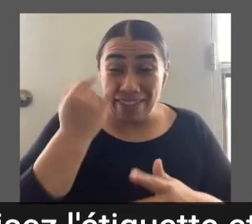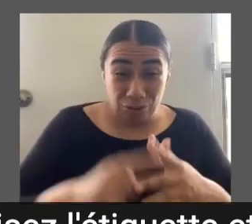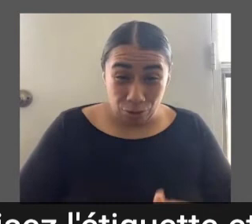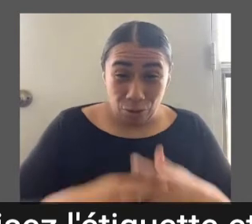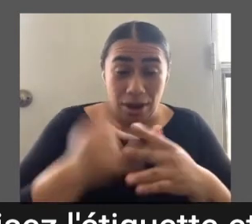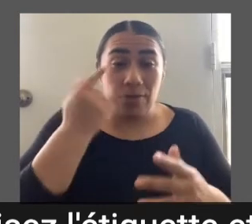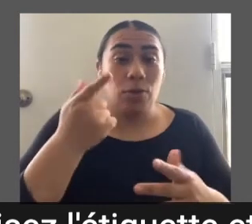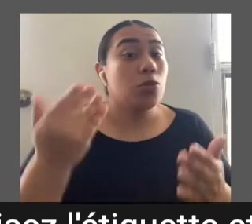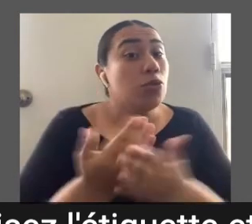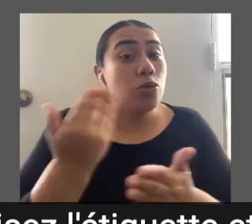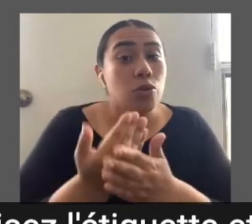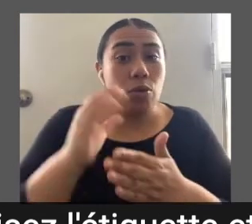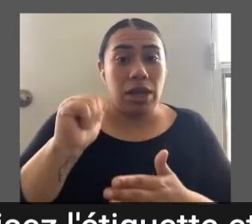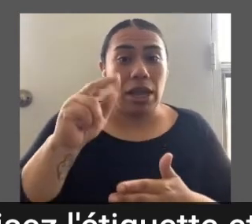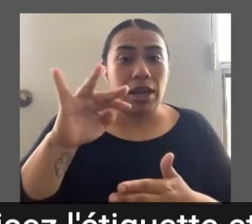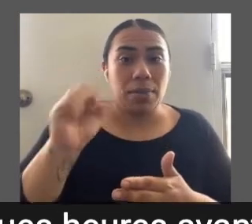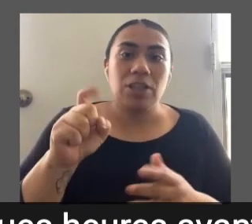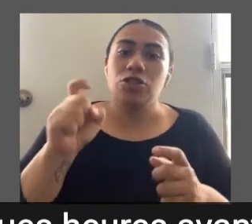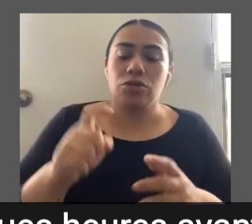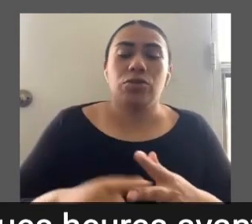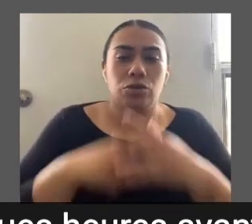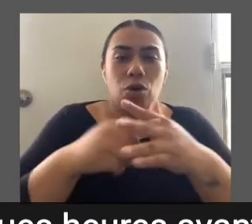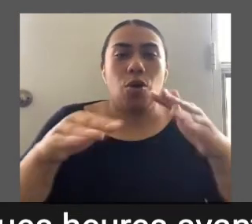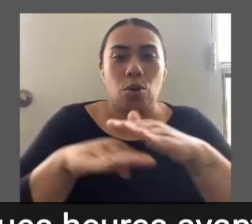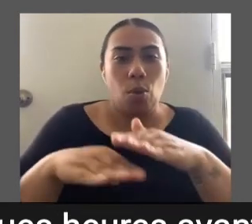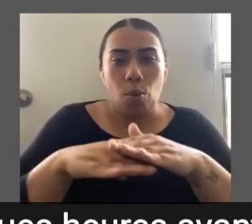oils or gel caps. So if you don't know your dose, read the